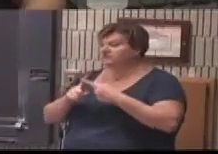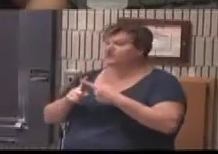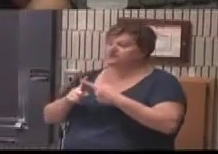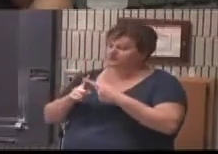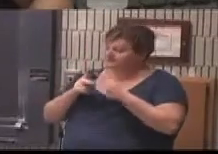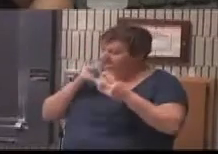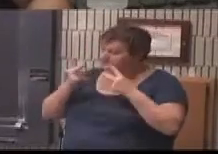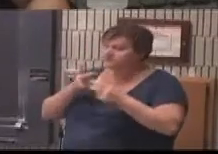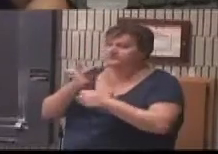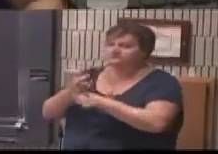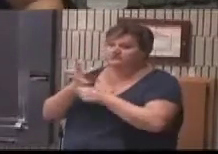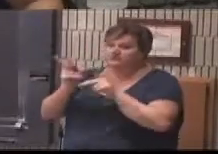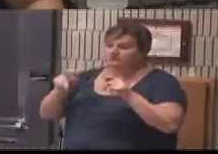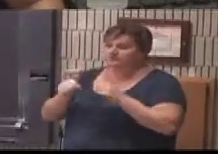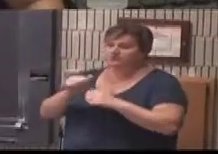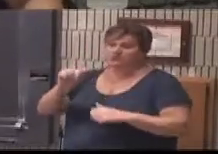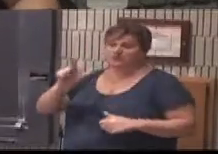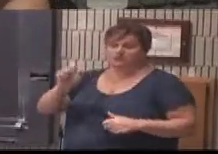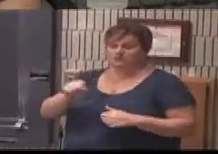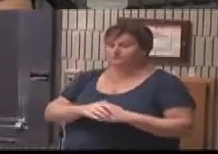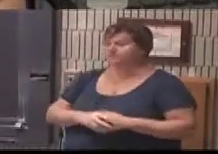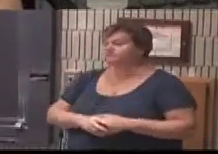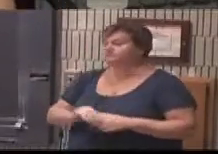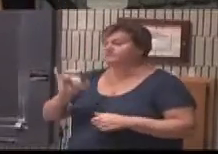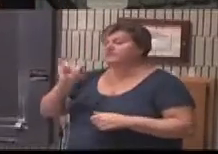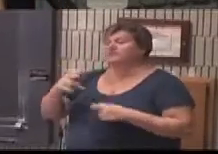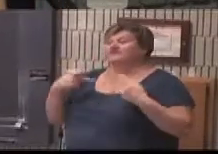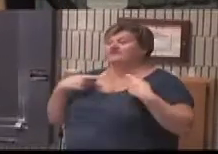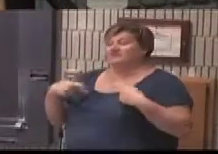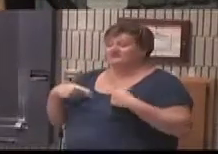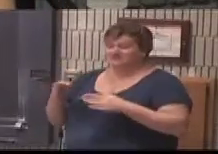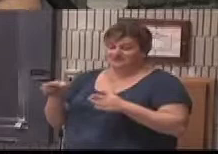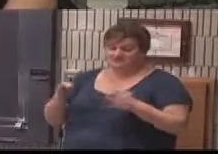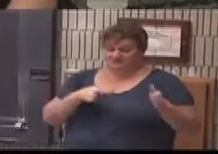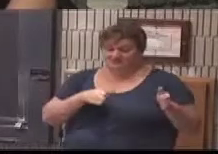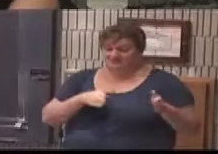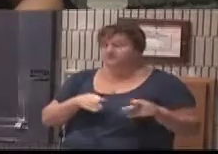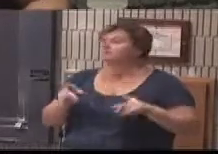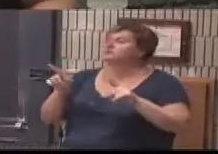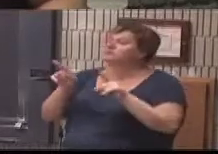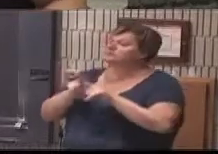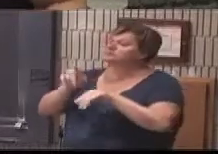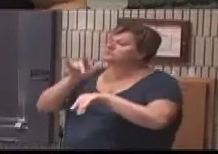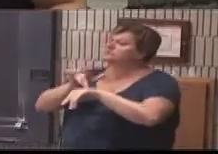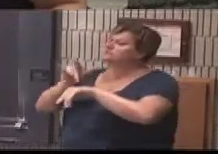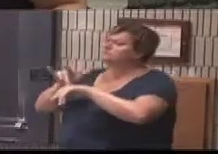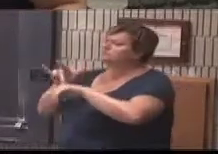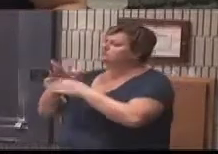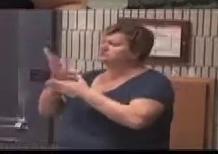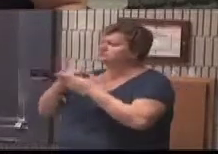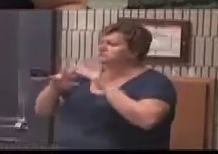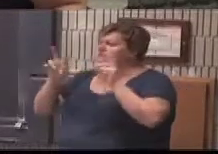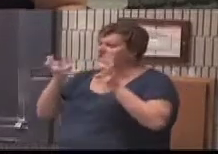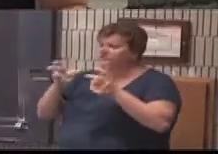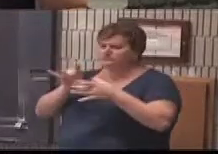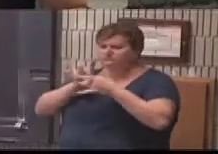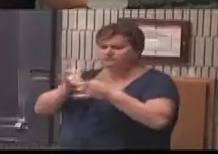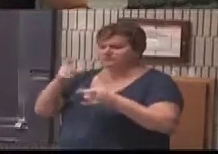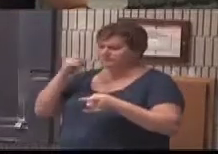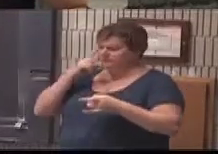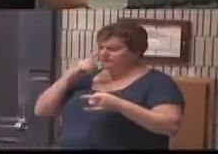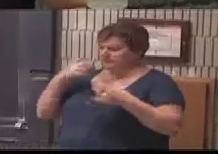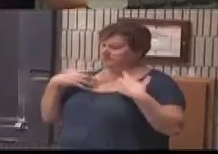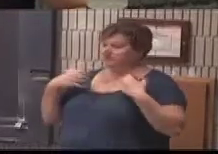someone with ALS. Those are some of the physical issues, and I also want to touch on some of the issues pertaining to mental health